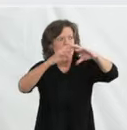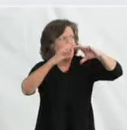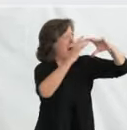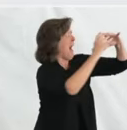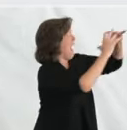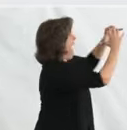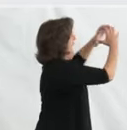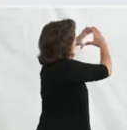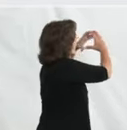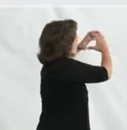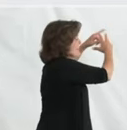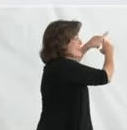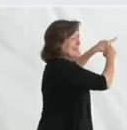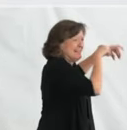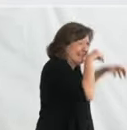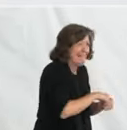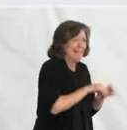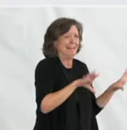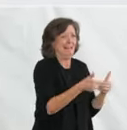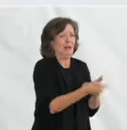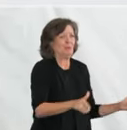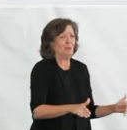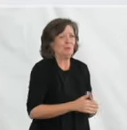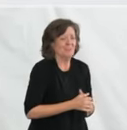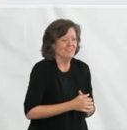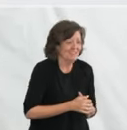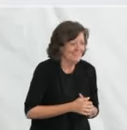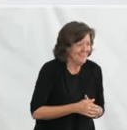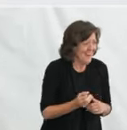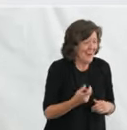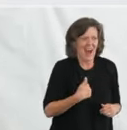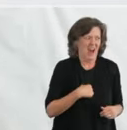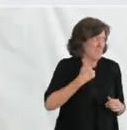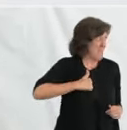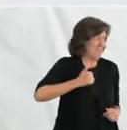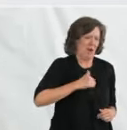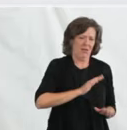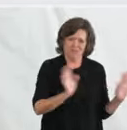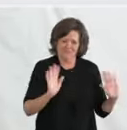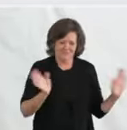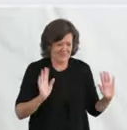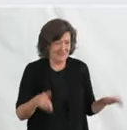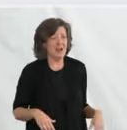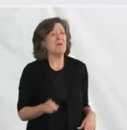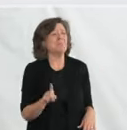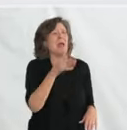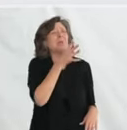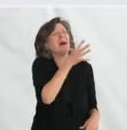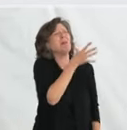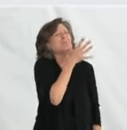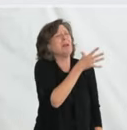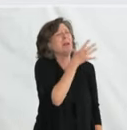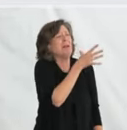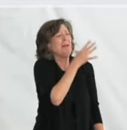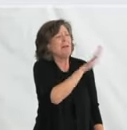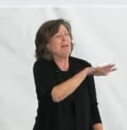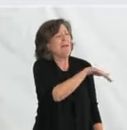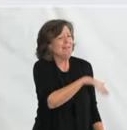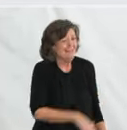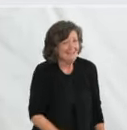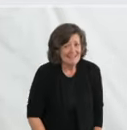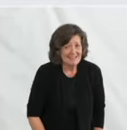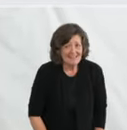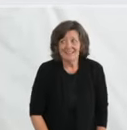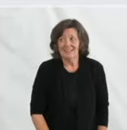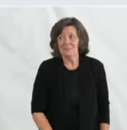our classroom. I was not macho anymore. I was like, Mommy! I was running